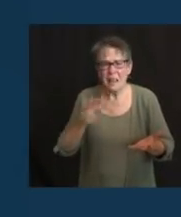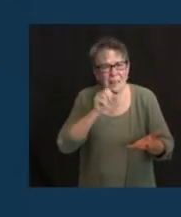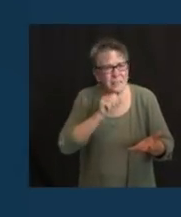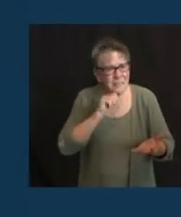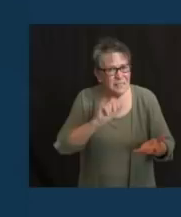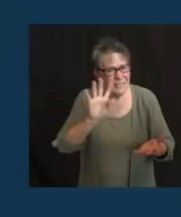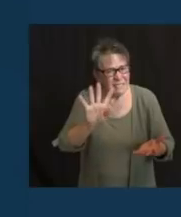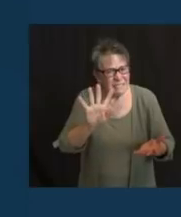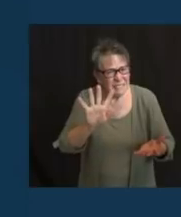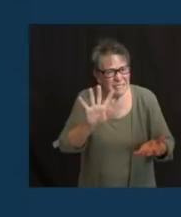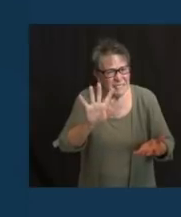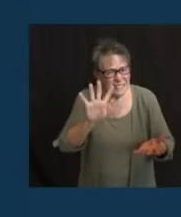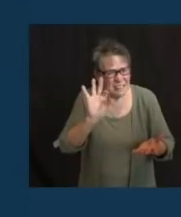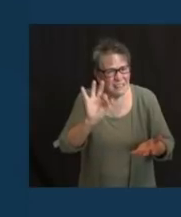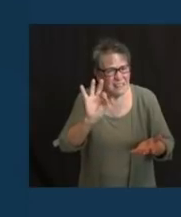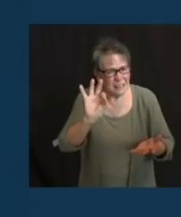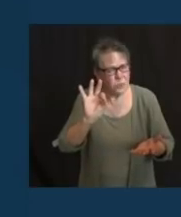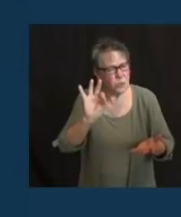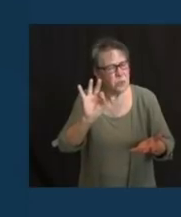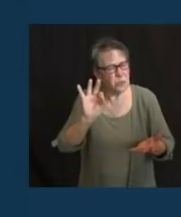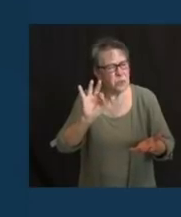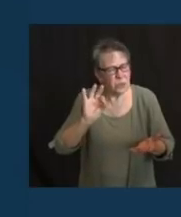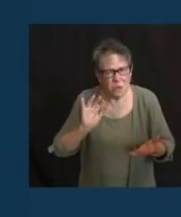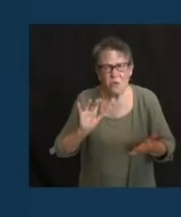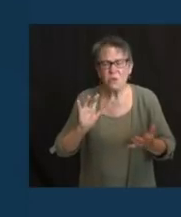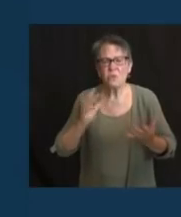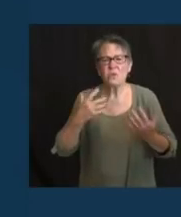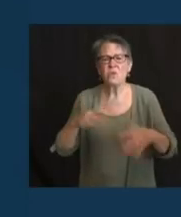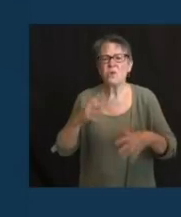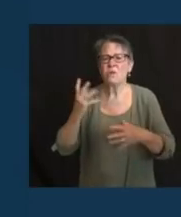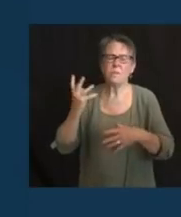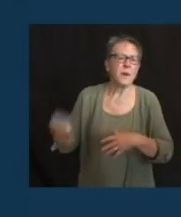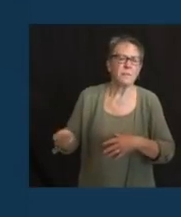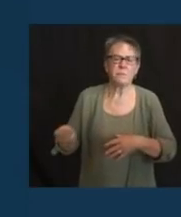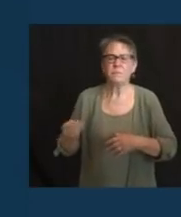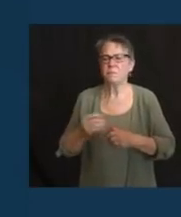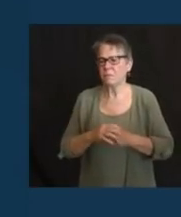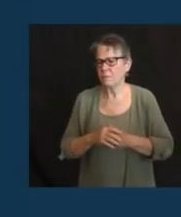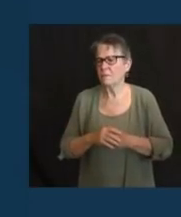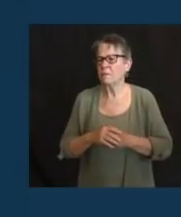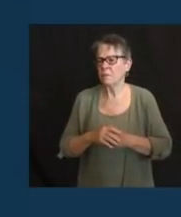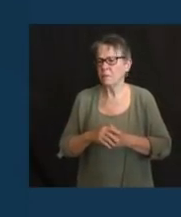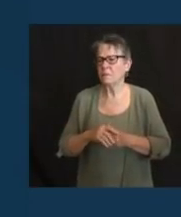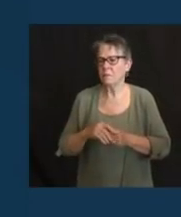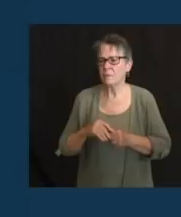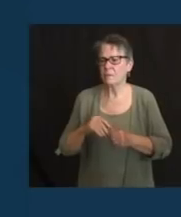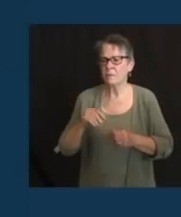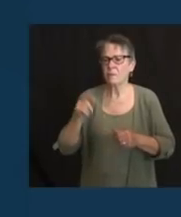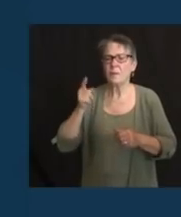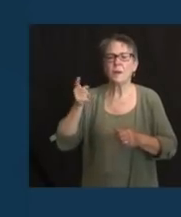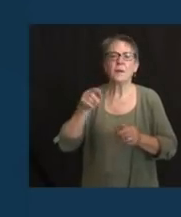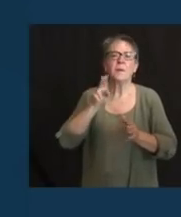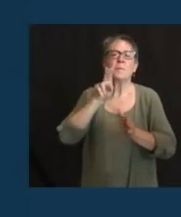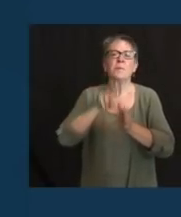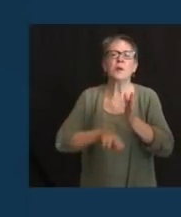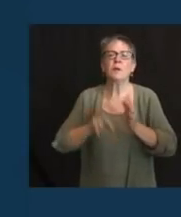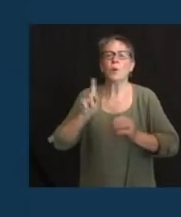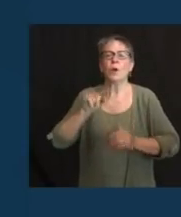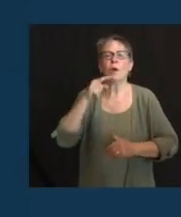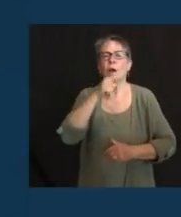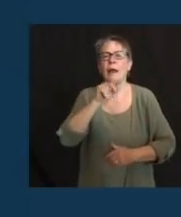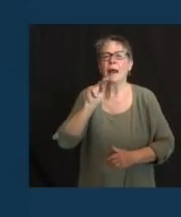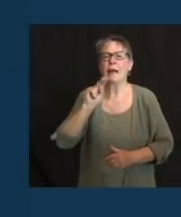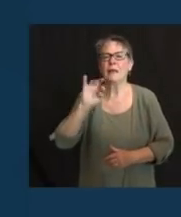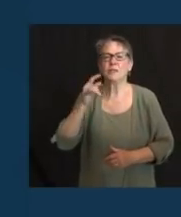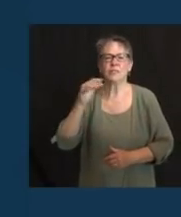way, be buried in Nigeria. May his legacy as a husband, a dad, a friend, a